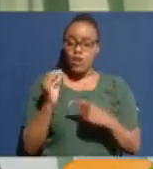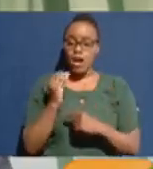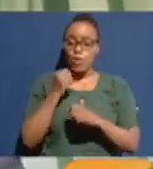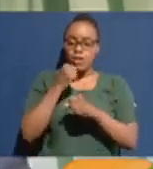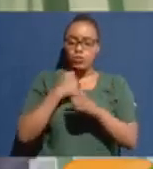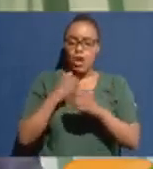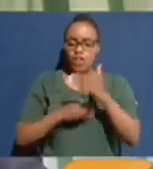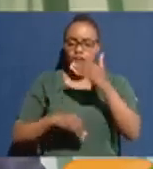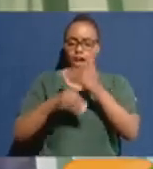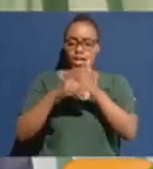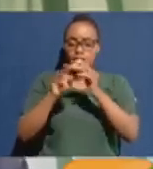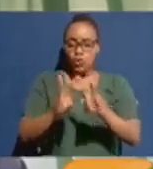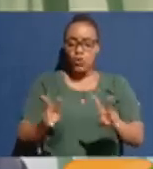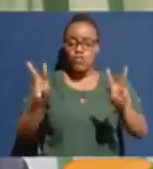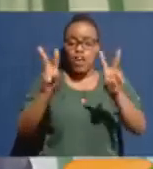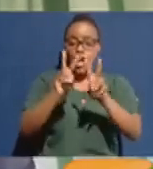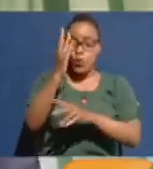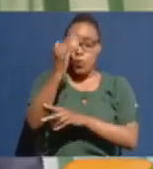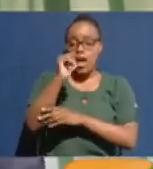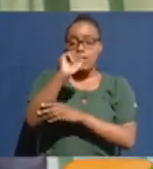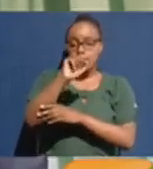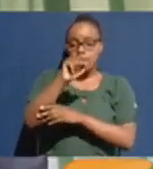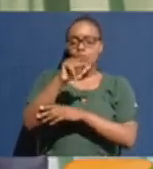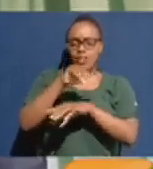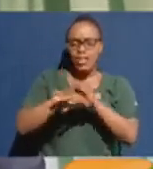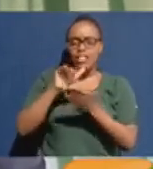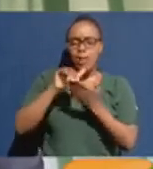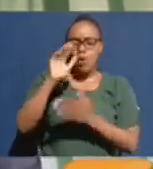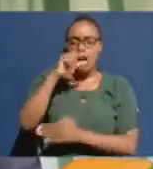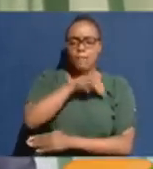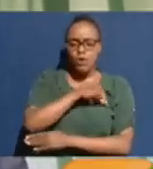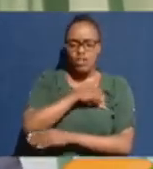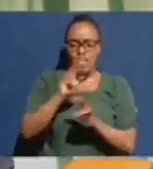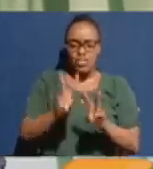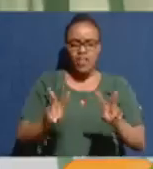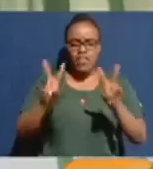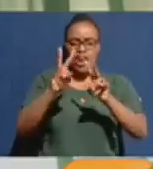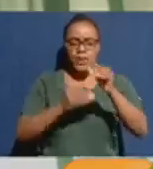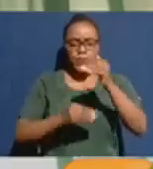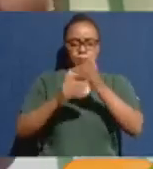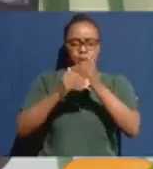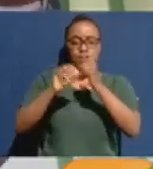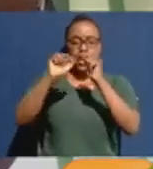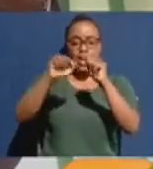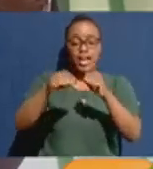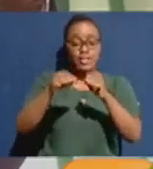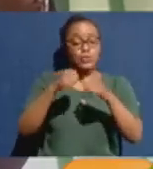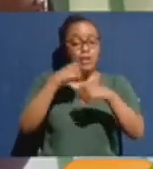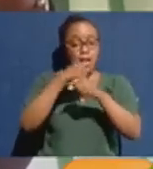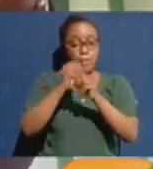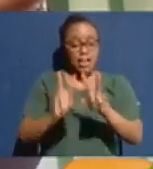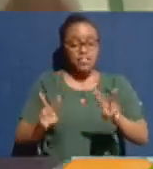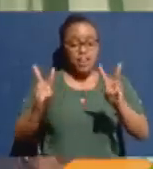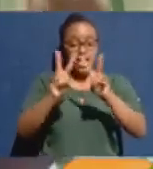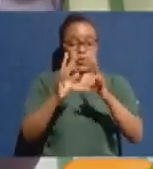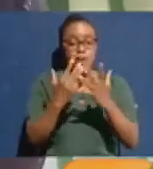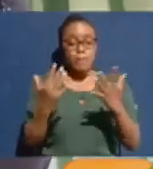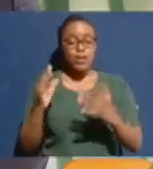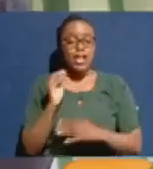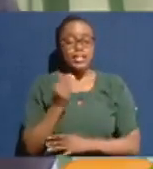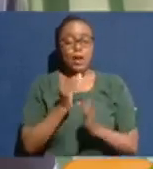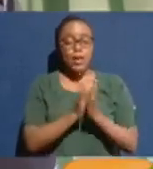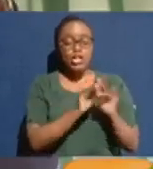value addition ndio tuweze kupata dhamana zaidi ile value iende juu. We create value in our products and we